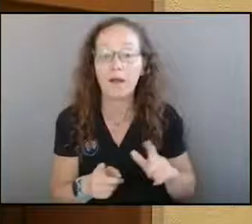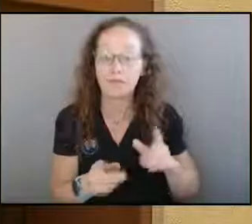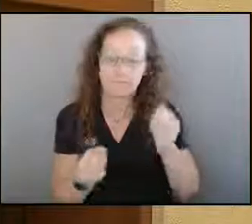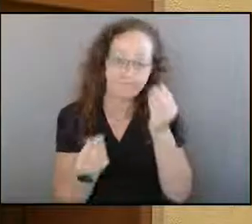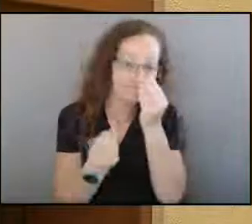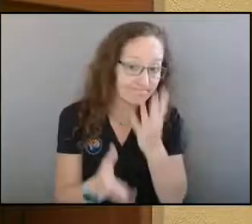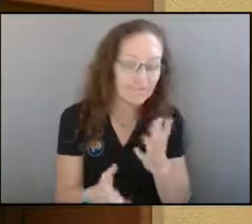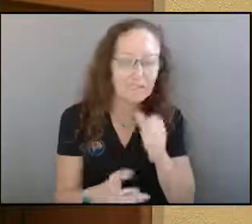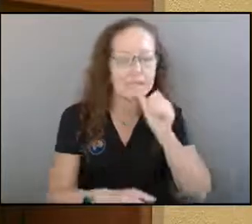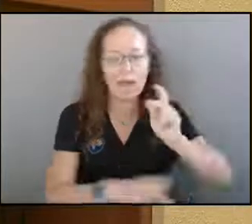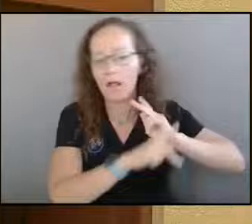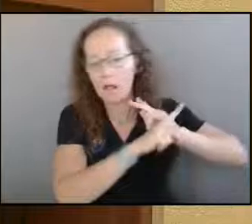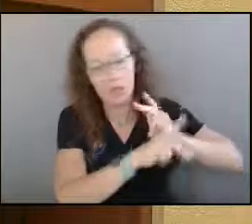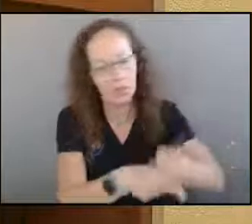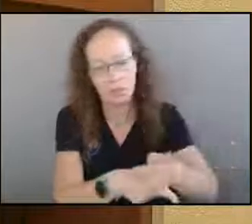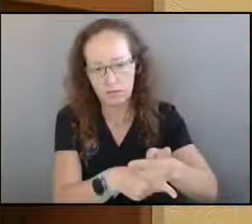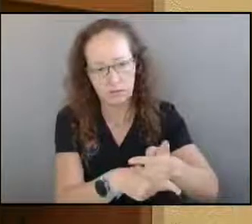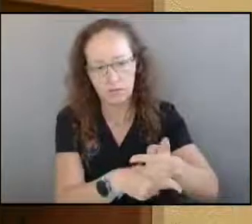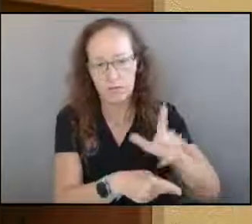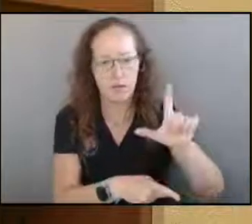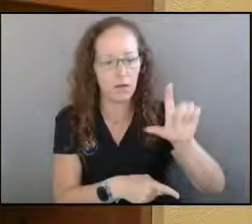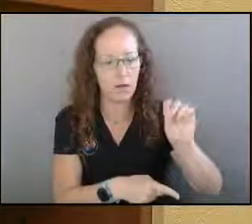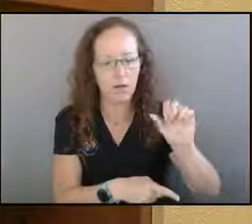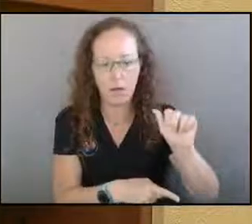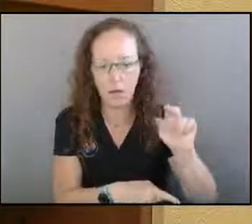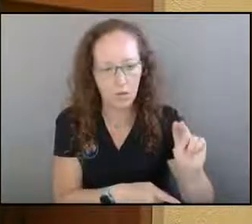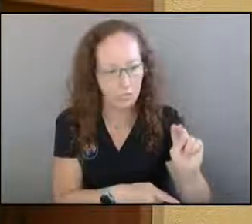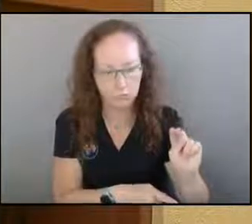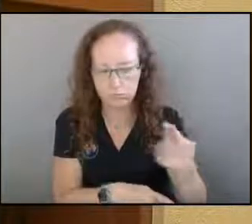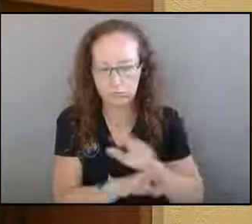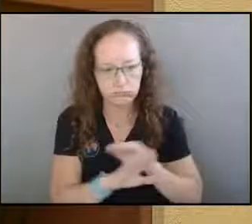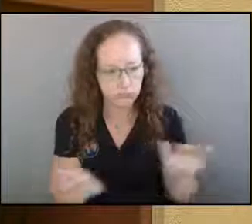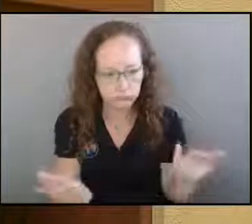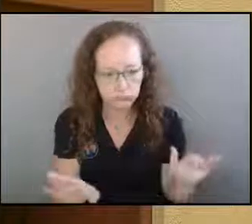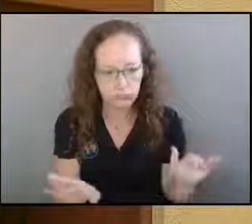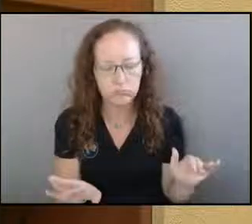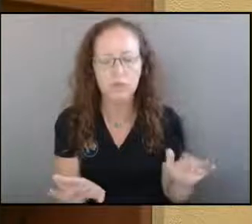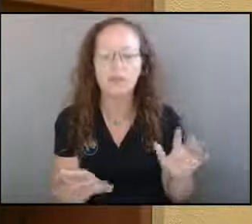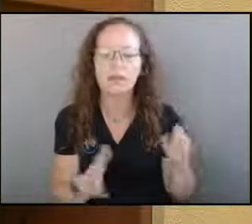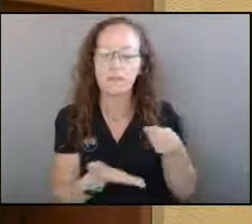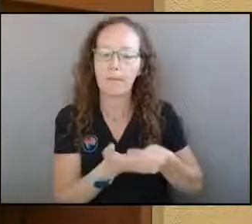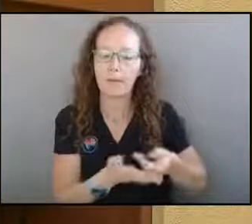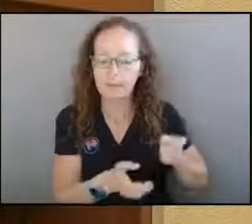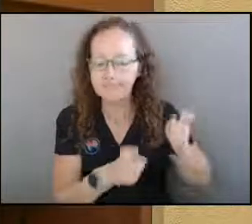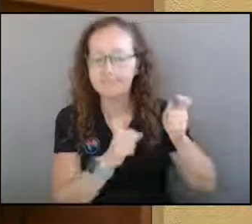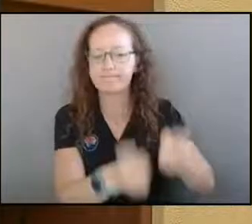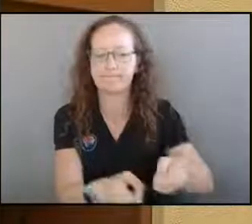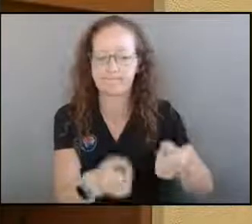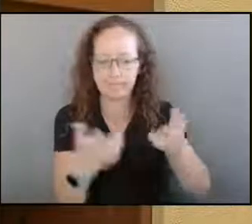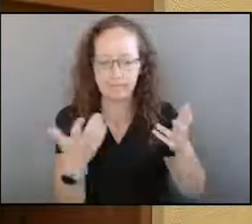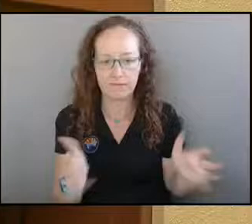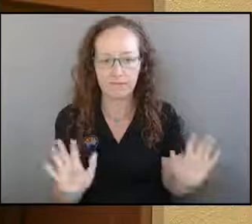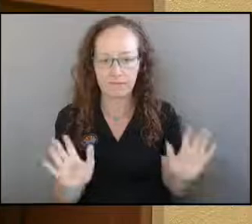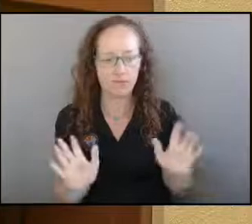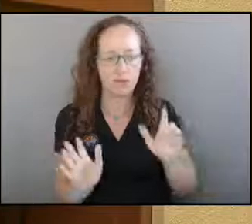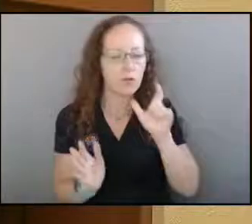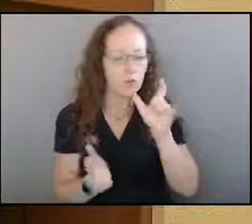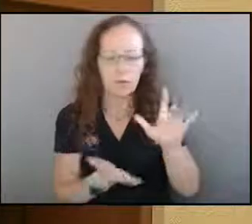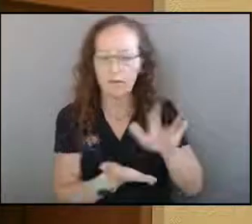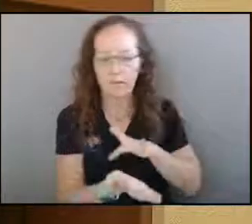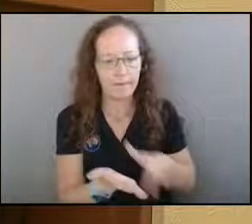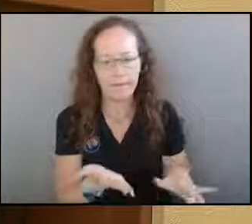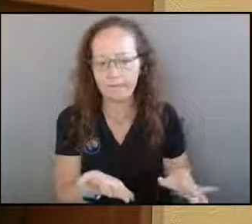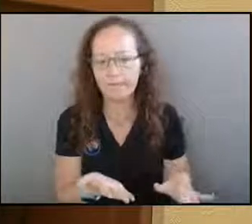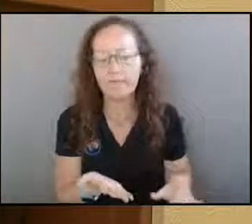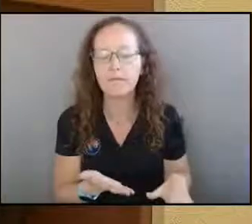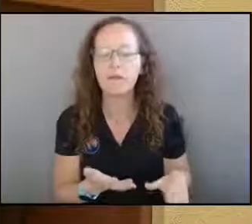that information. That is actually money to assist. It is not a loan that you have to pay back. We are working on getting a FEMA representative